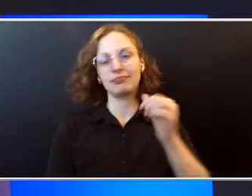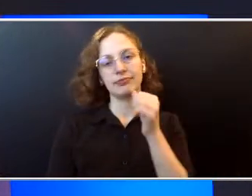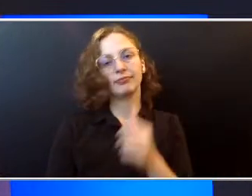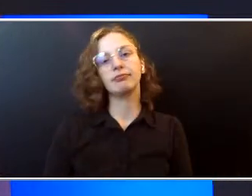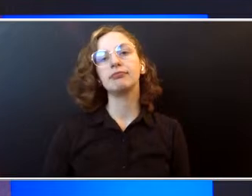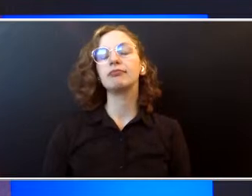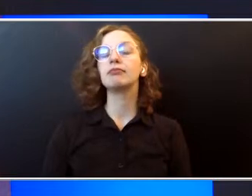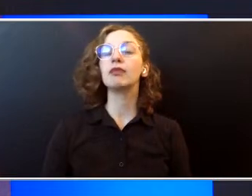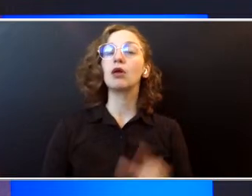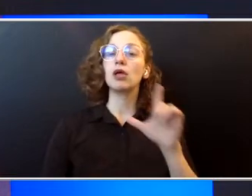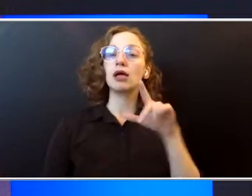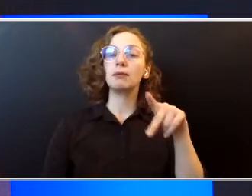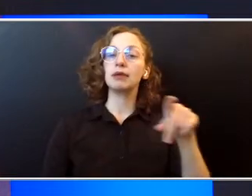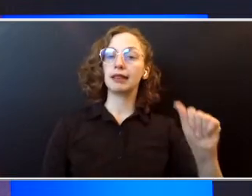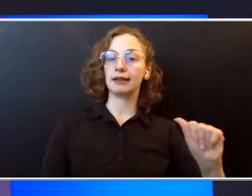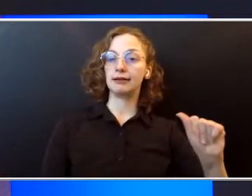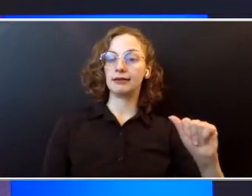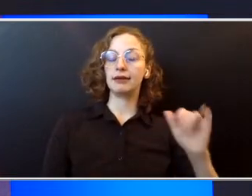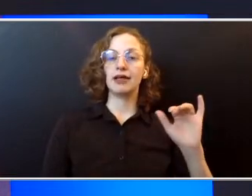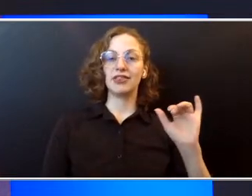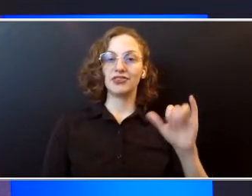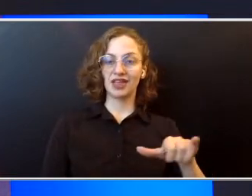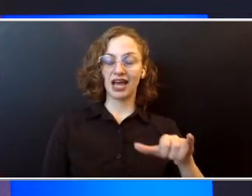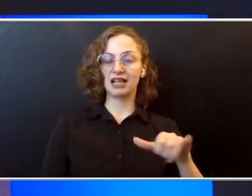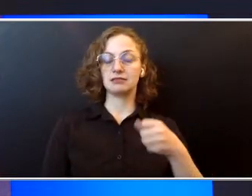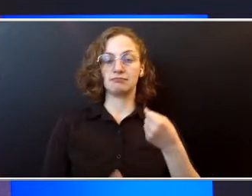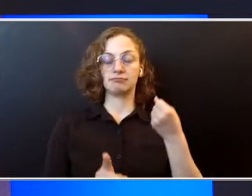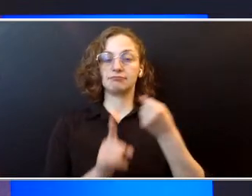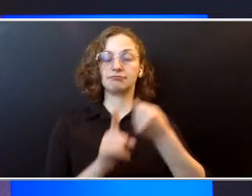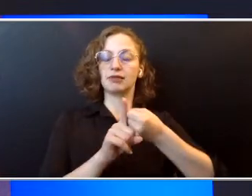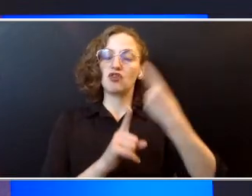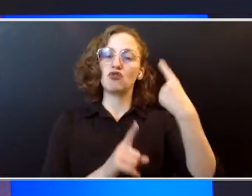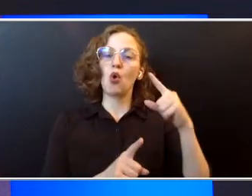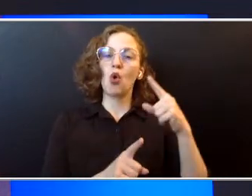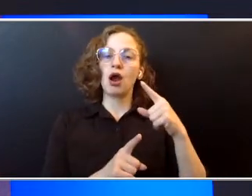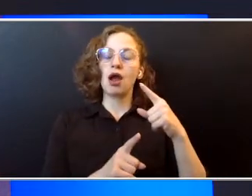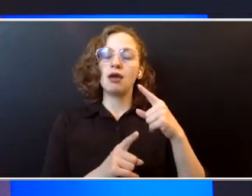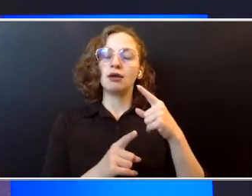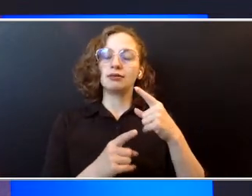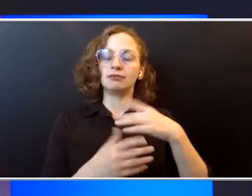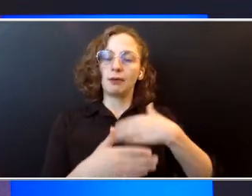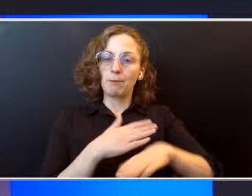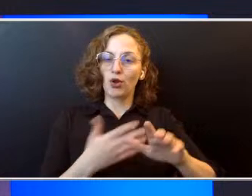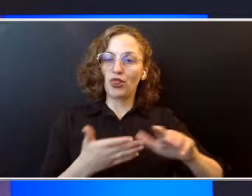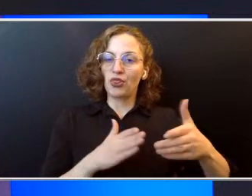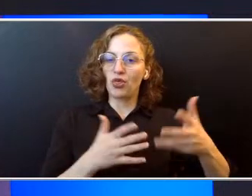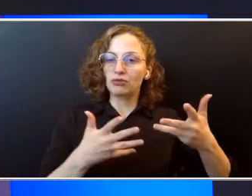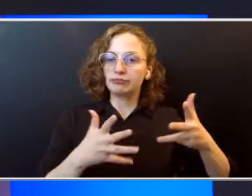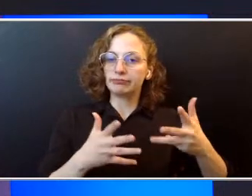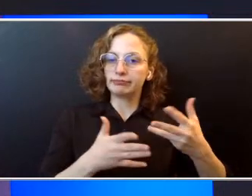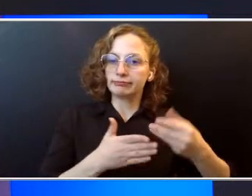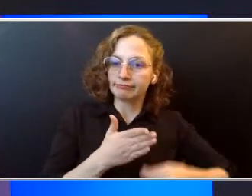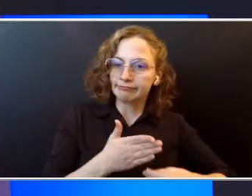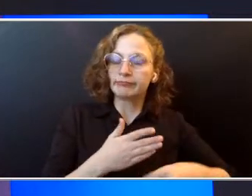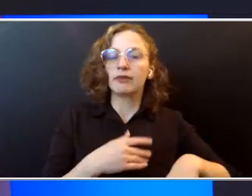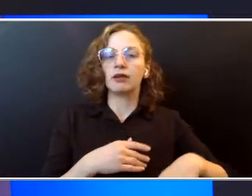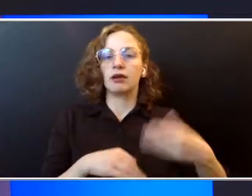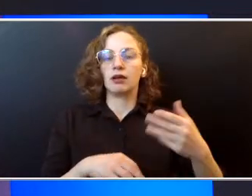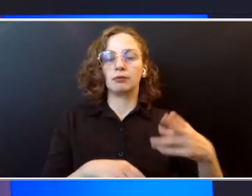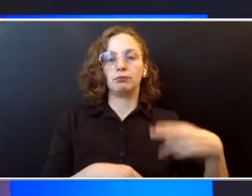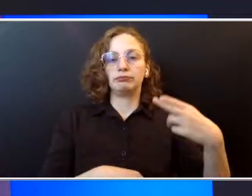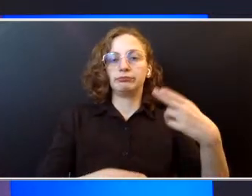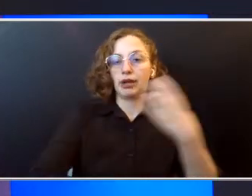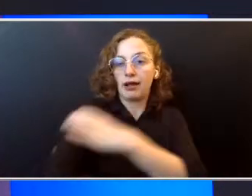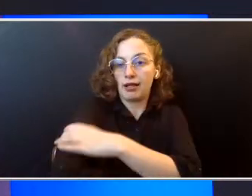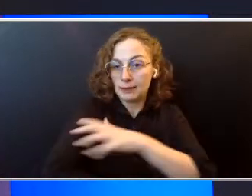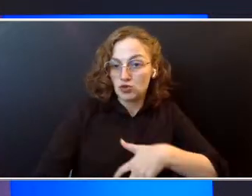a major factor in stillbirths, preeclampsia, and low birth weight. And you're telling me Lp(a) is not an